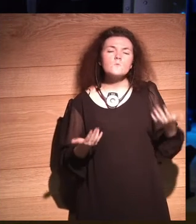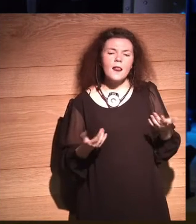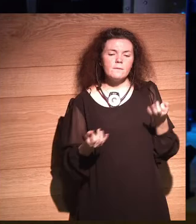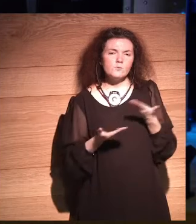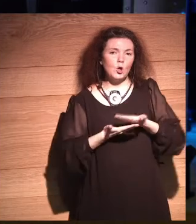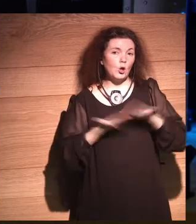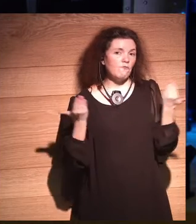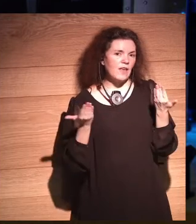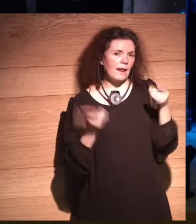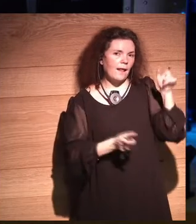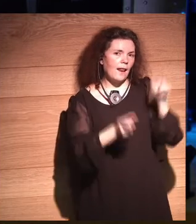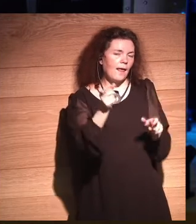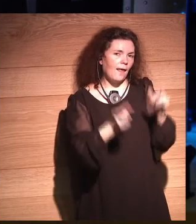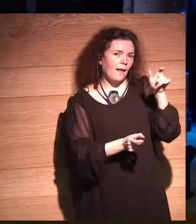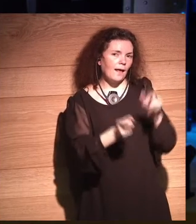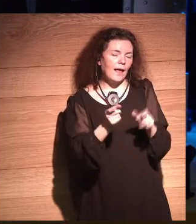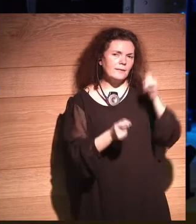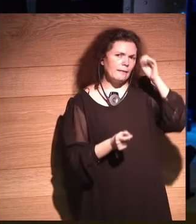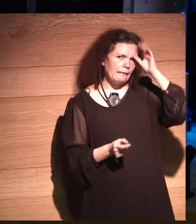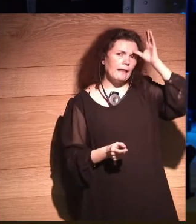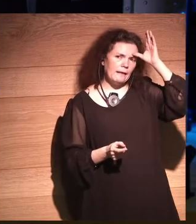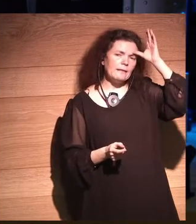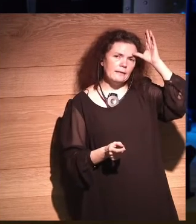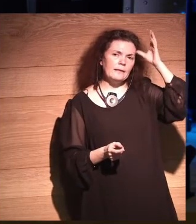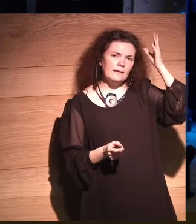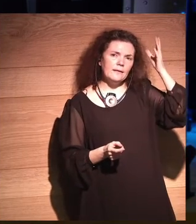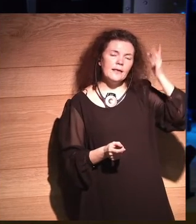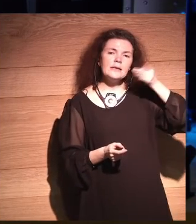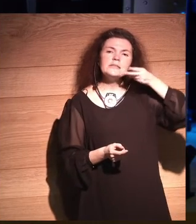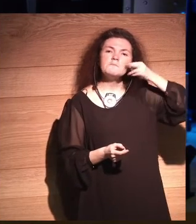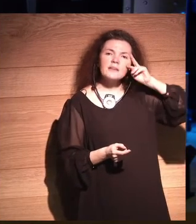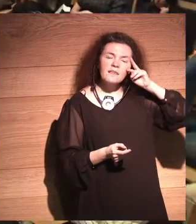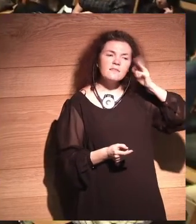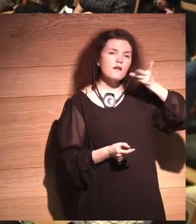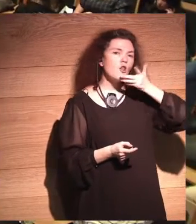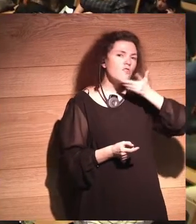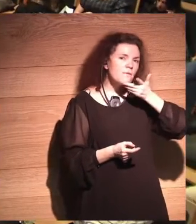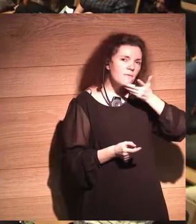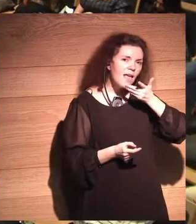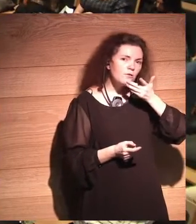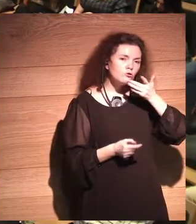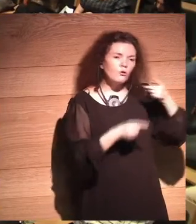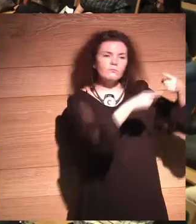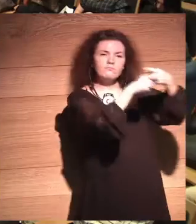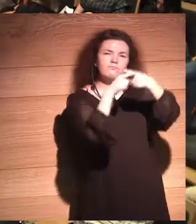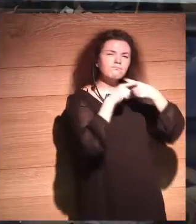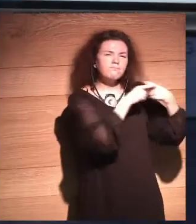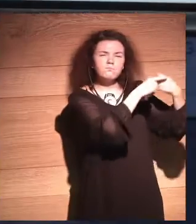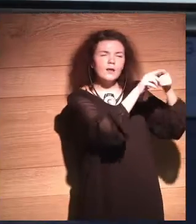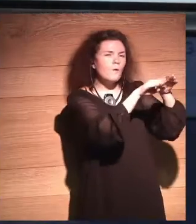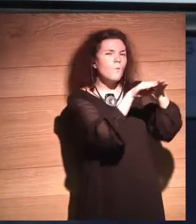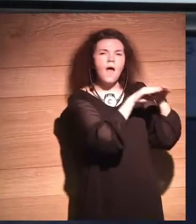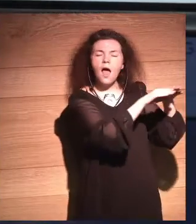smart, that expertise is widely distributed, to design the platforms that will actually achieve